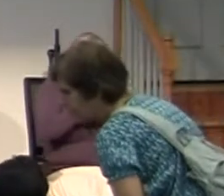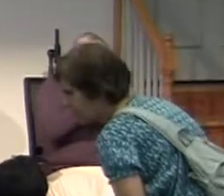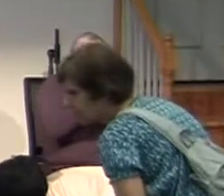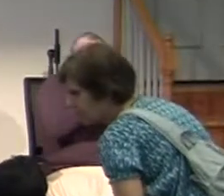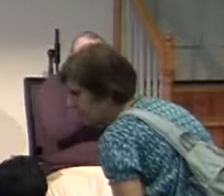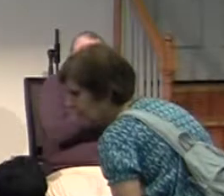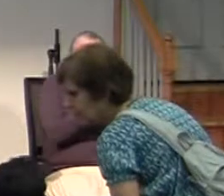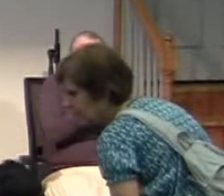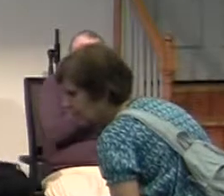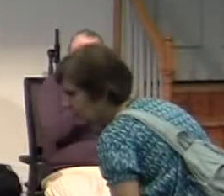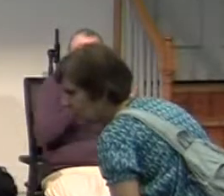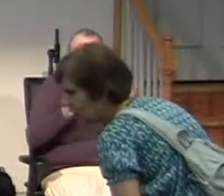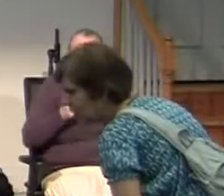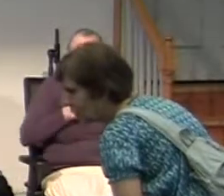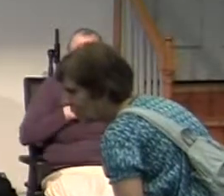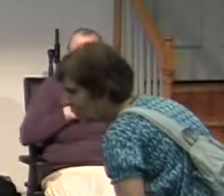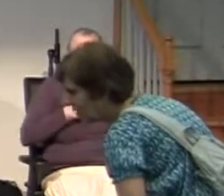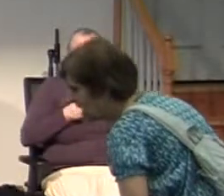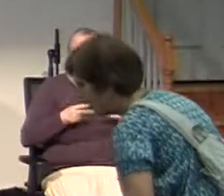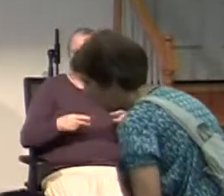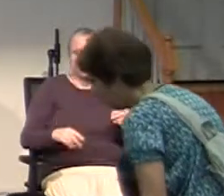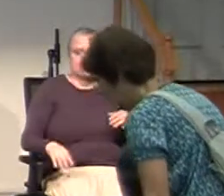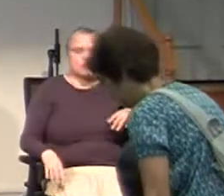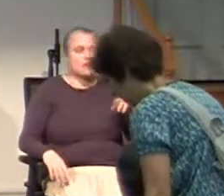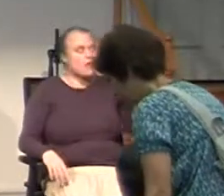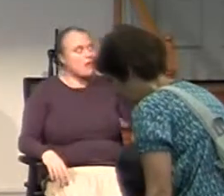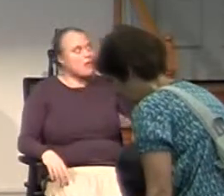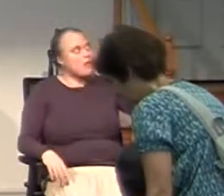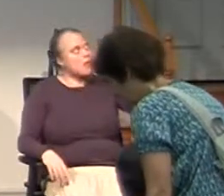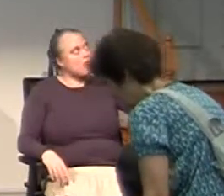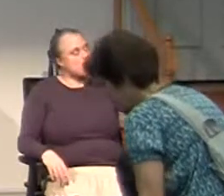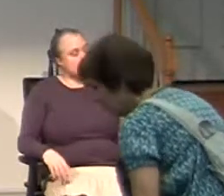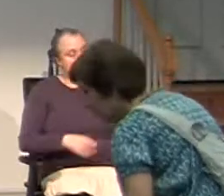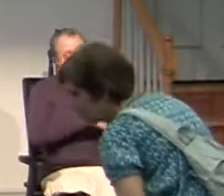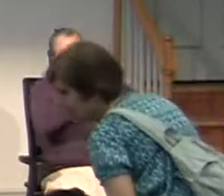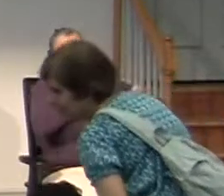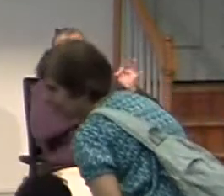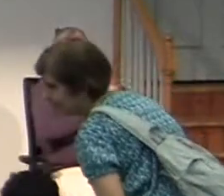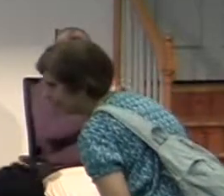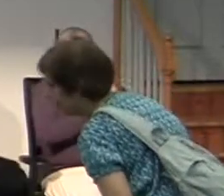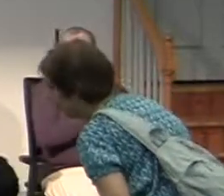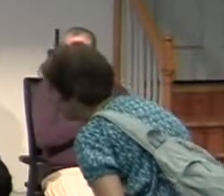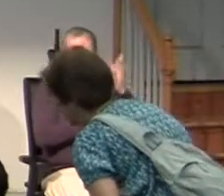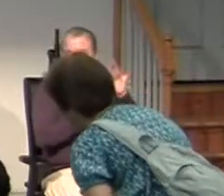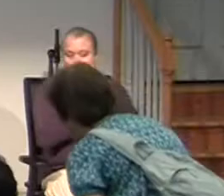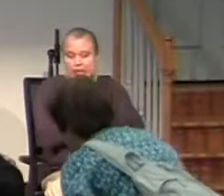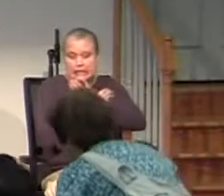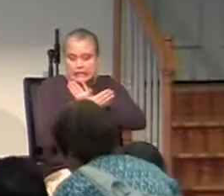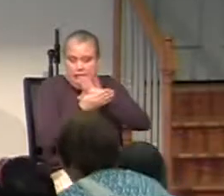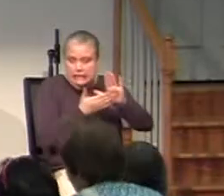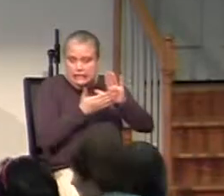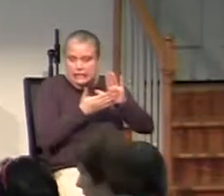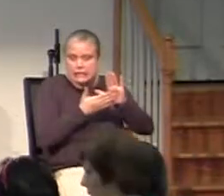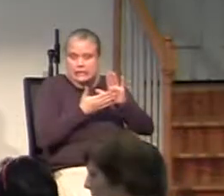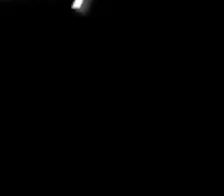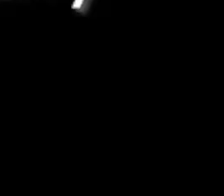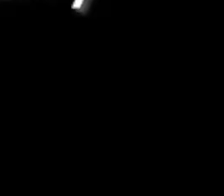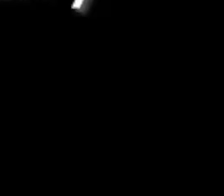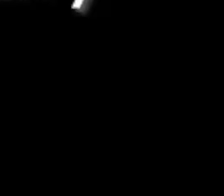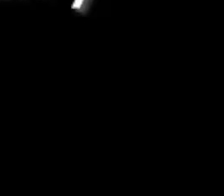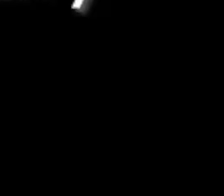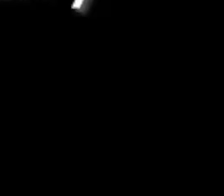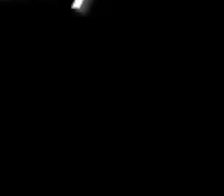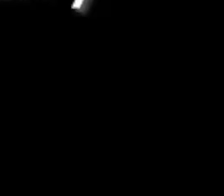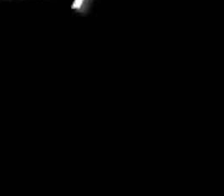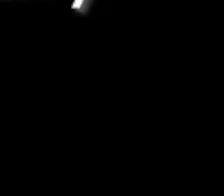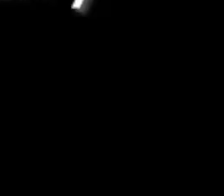atonement will cleanse the heavenly sanctuary of sin and of the record. Now,